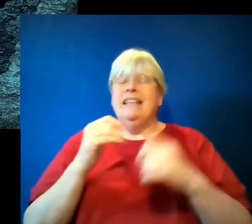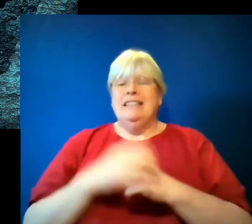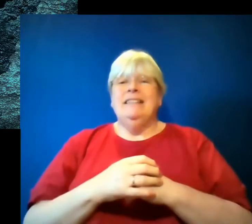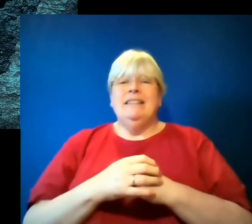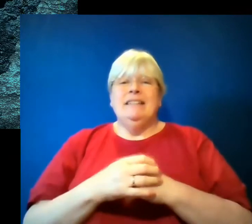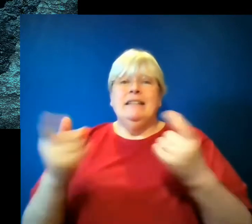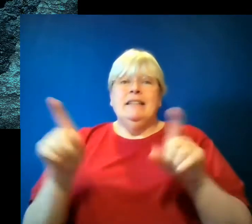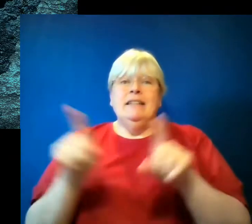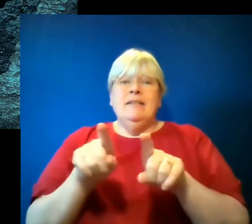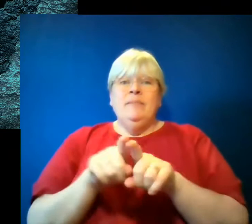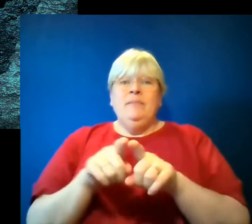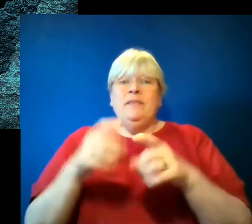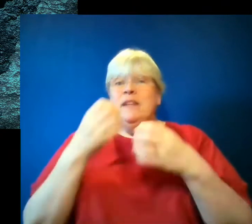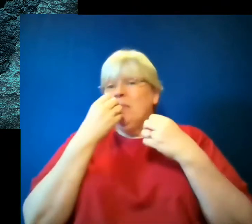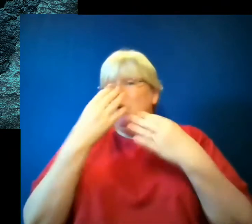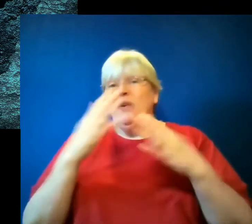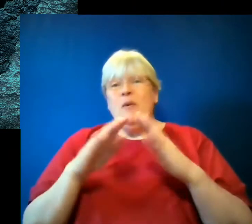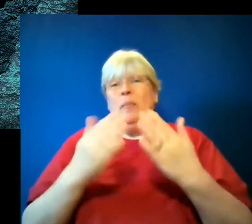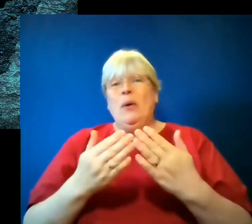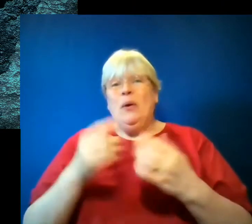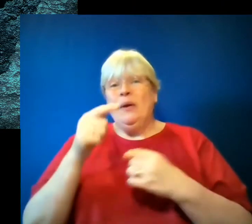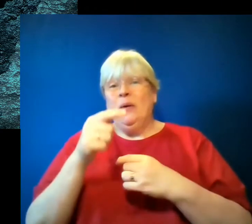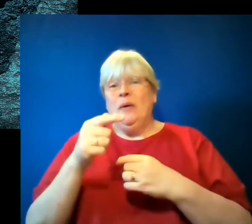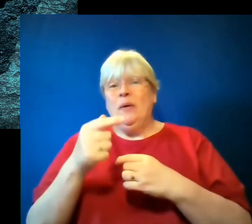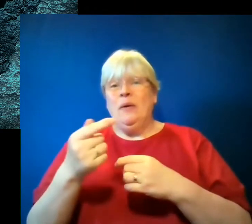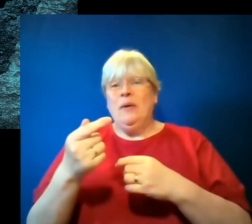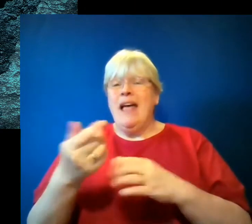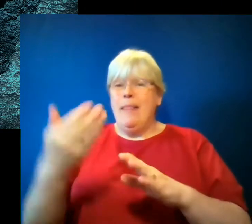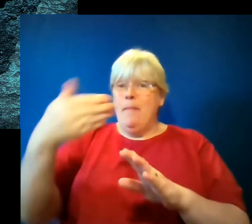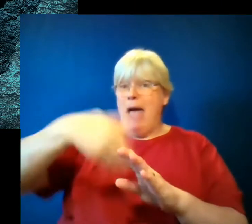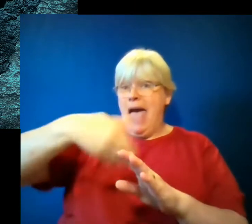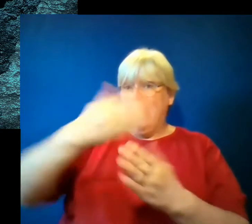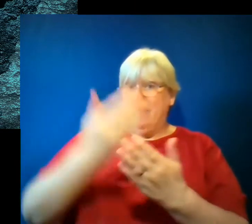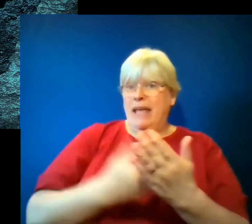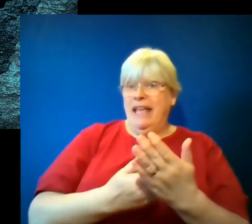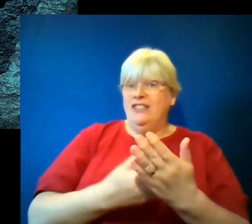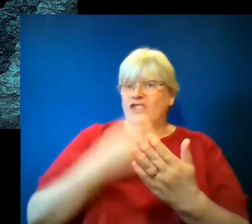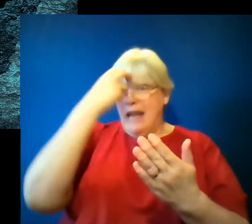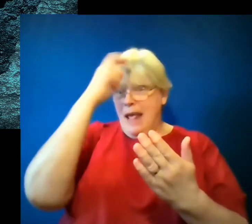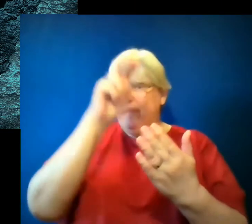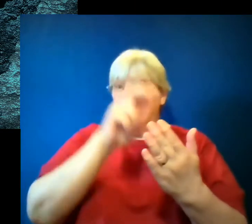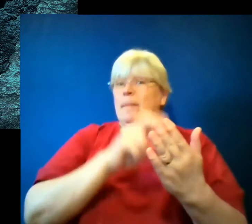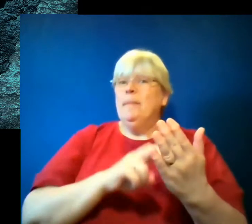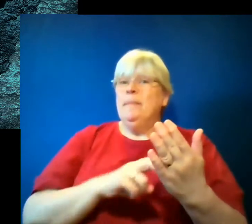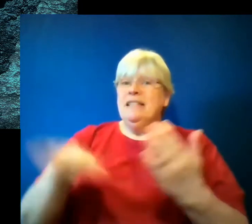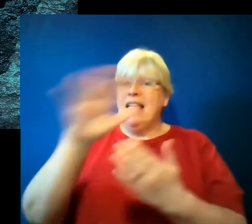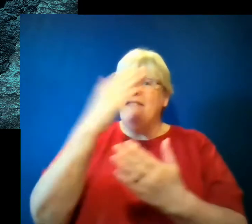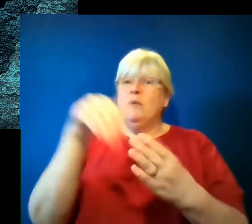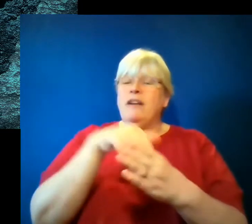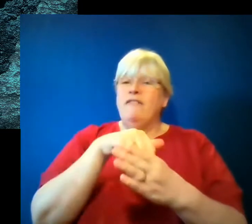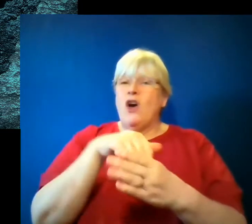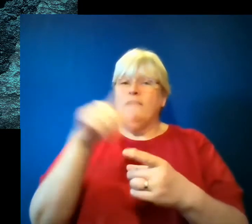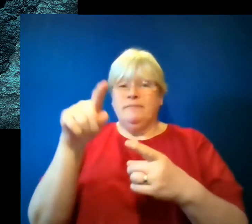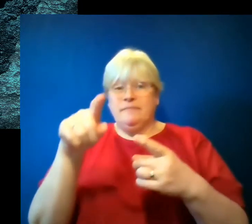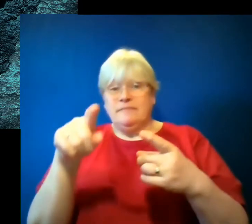and the back is all of the writers, and the cover is by Axel Scheffler, who did the Gruffalo. And then on the front,